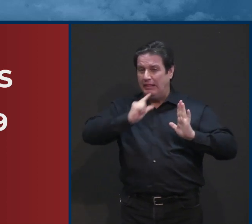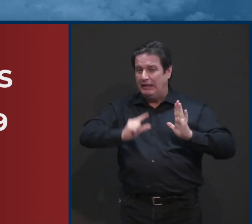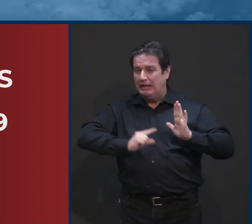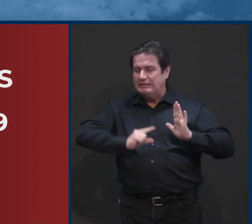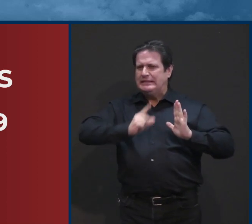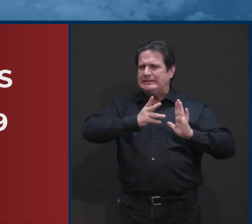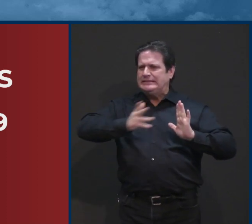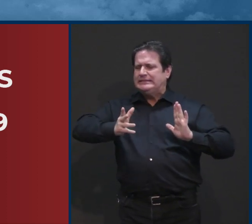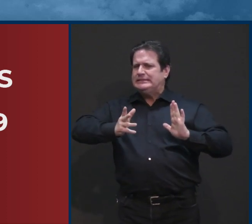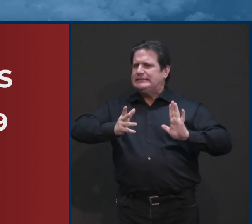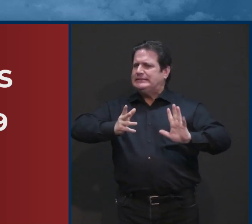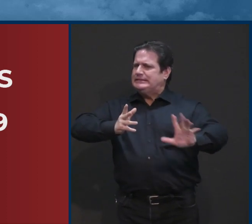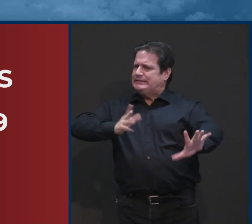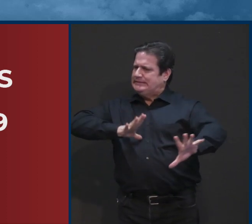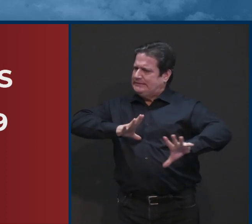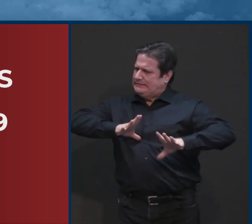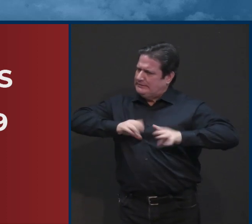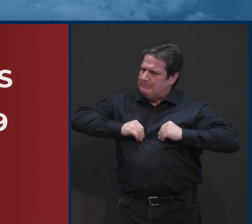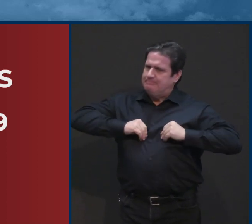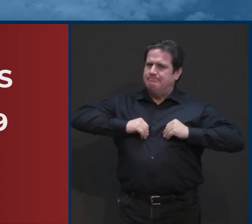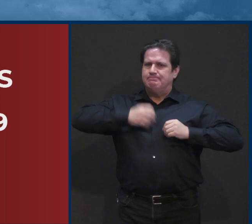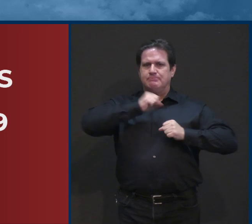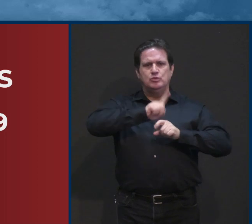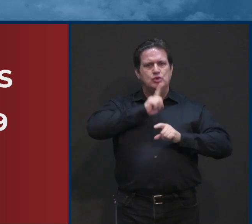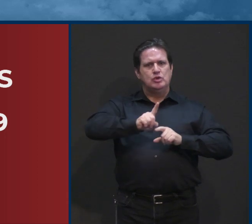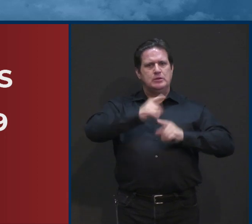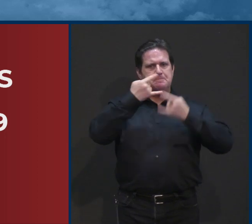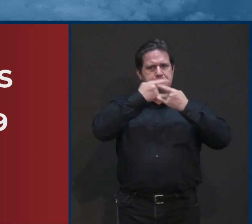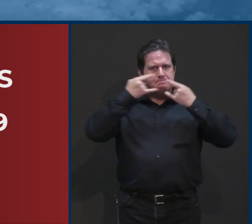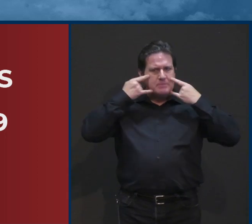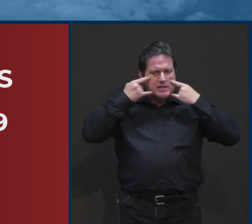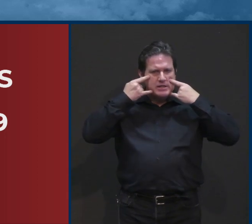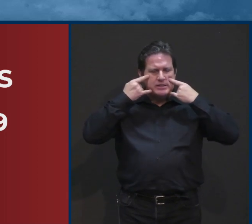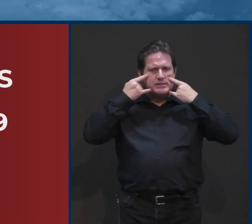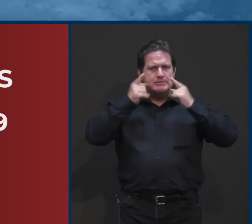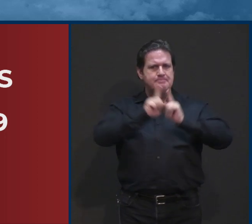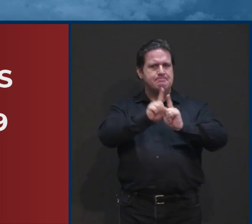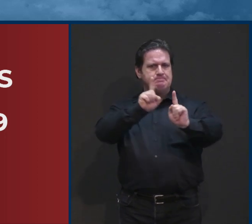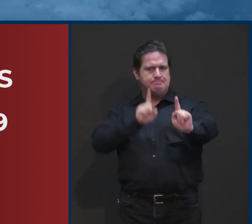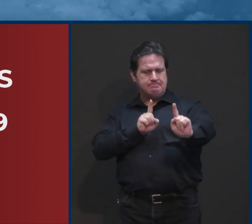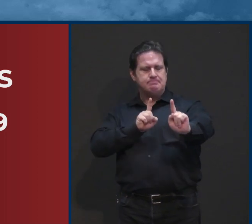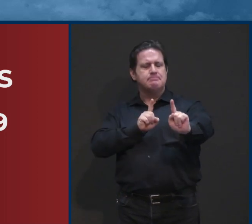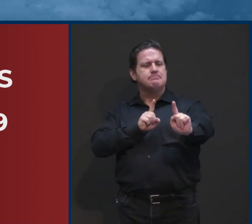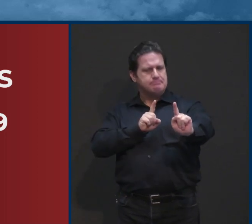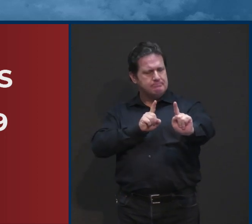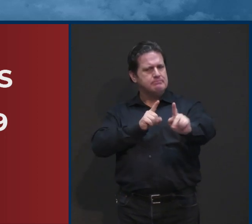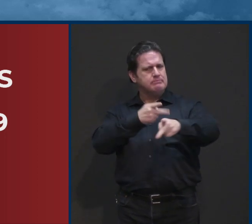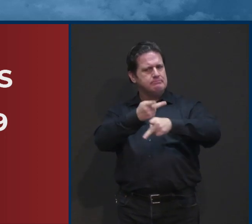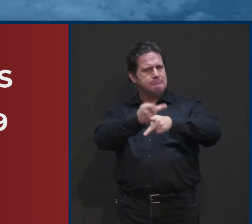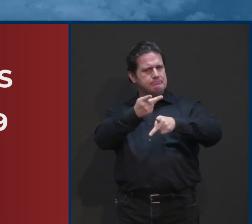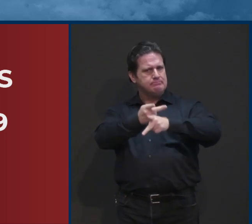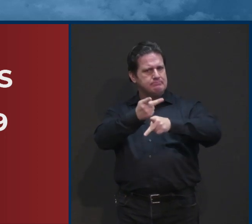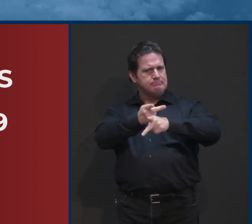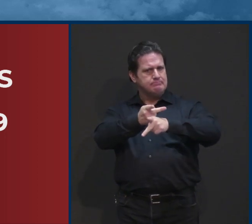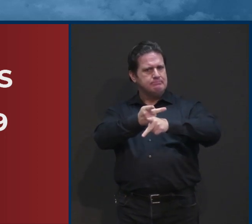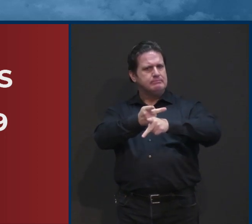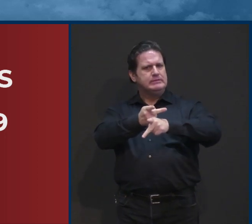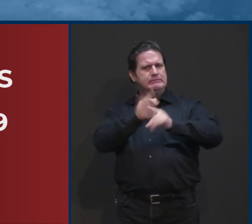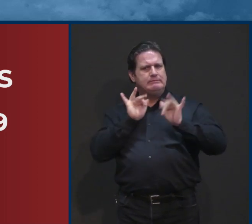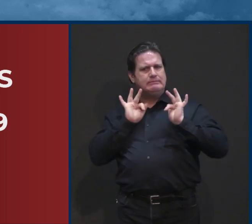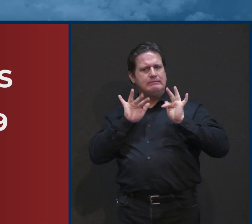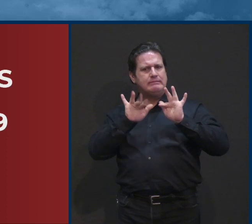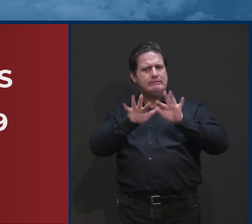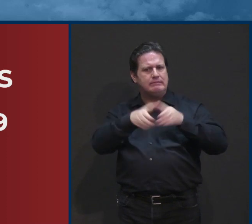really need to lean into making sure that people are wearing masks, they're being socially distant, they're being careful in gatherings.